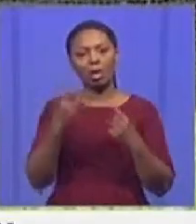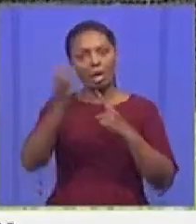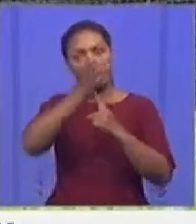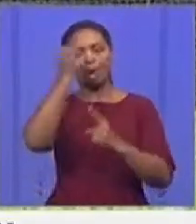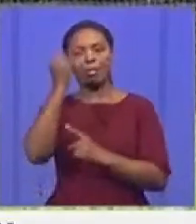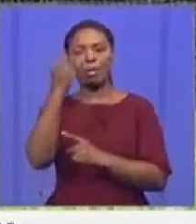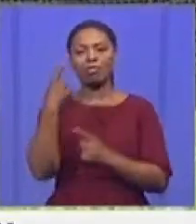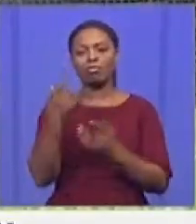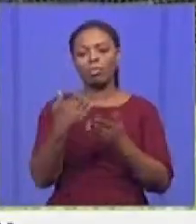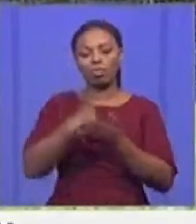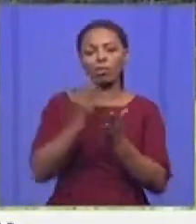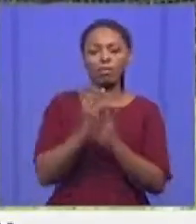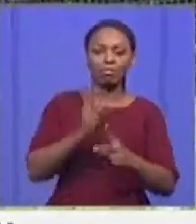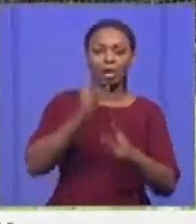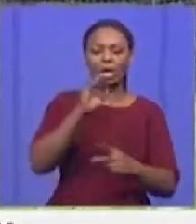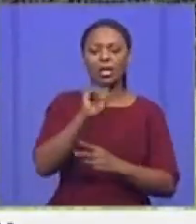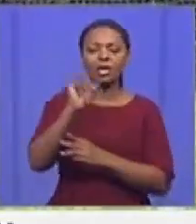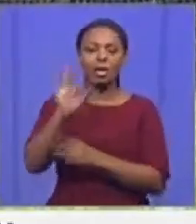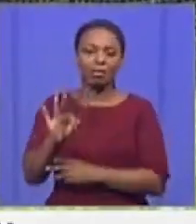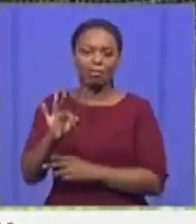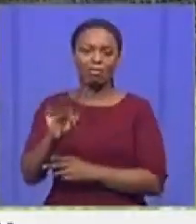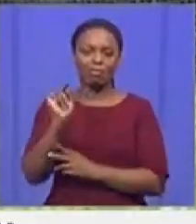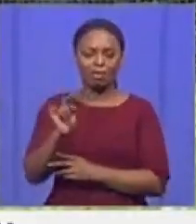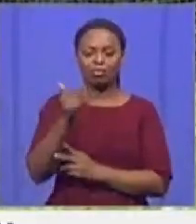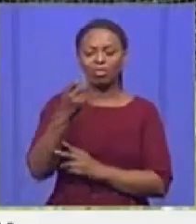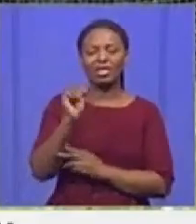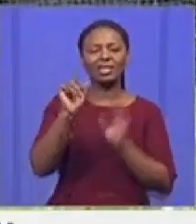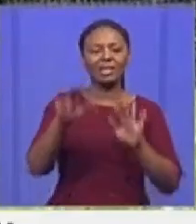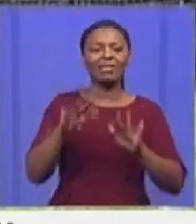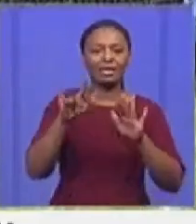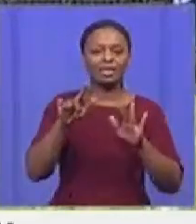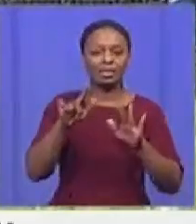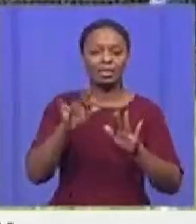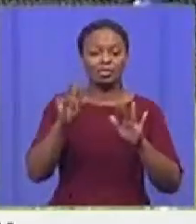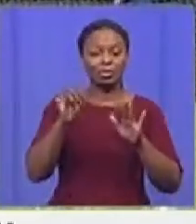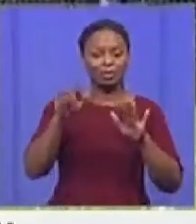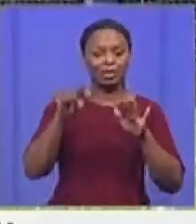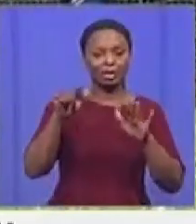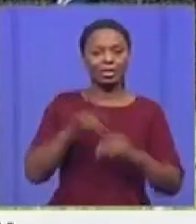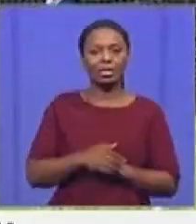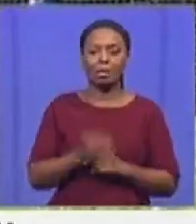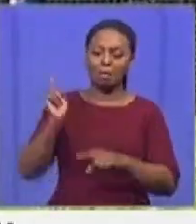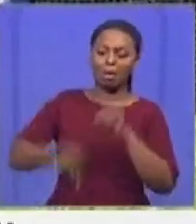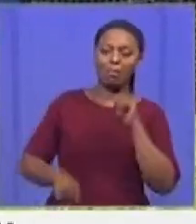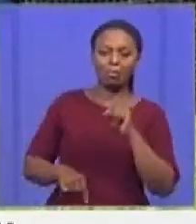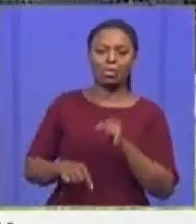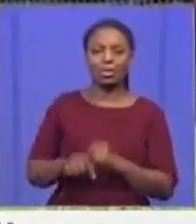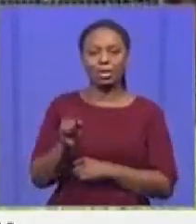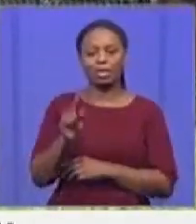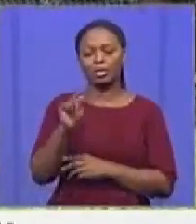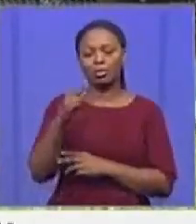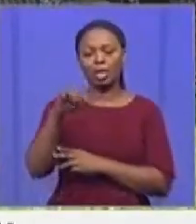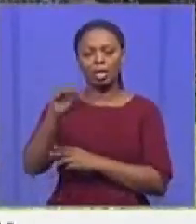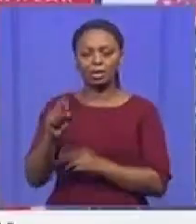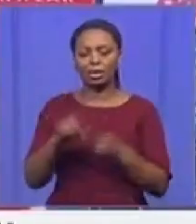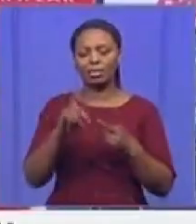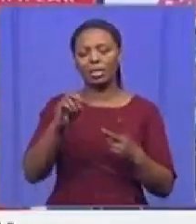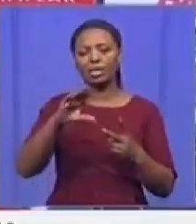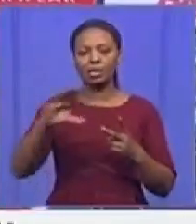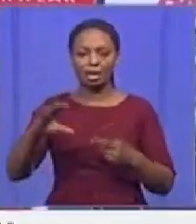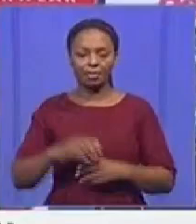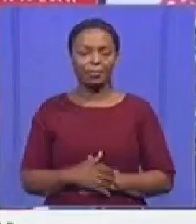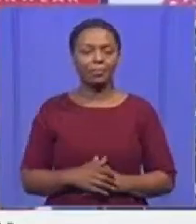fihla magaolagang a mohopo wa CAF Confederations Cup ka 2017 mo sileng sa hlolwa ke sehlopha sa TP Mazembe sa naha ya DRC. I